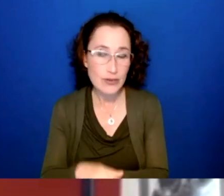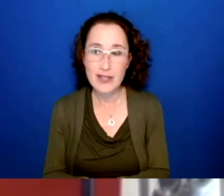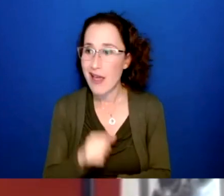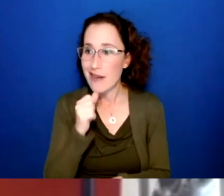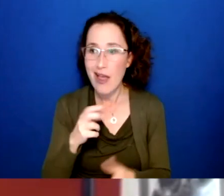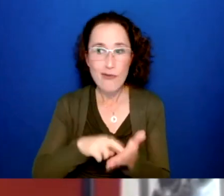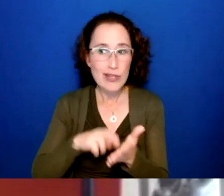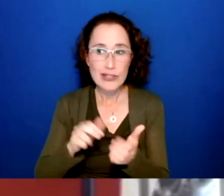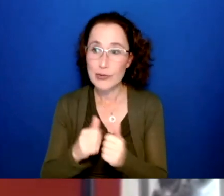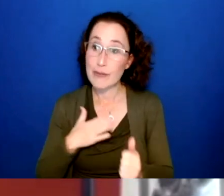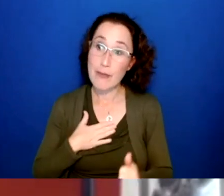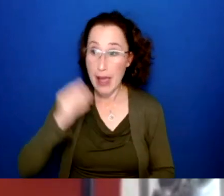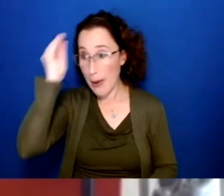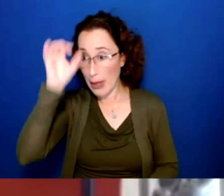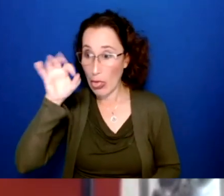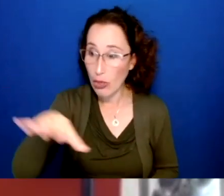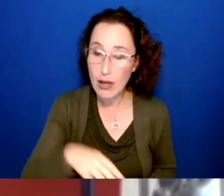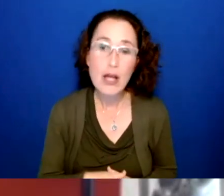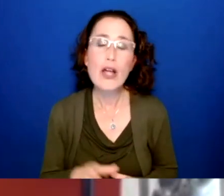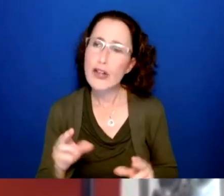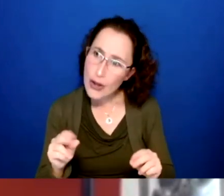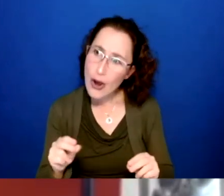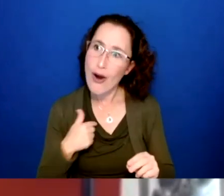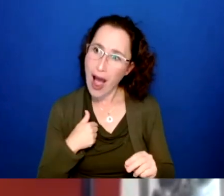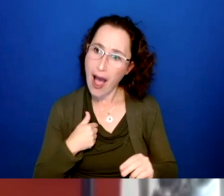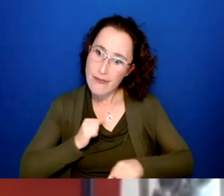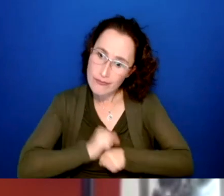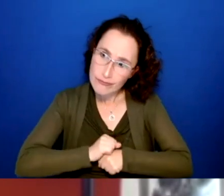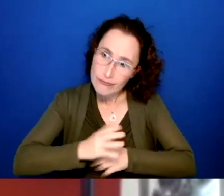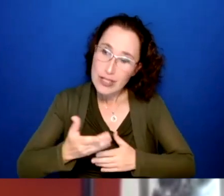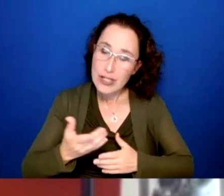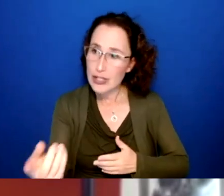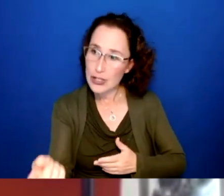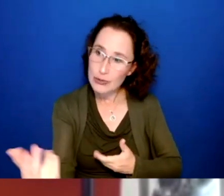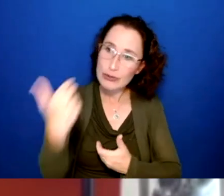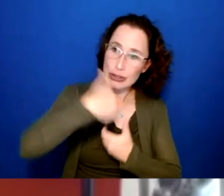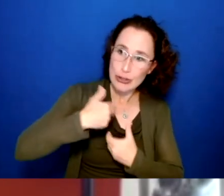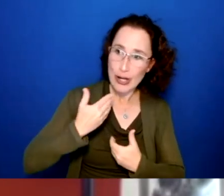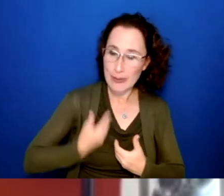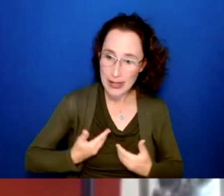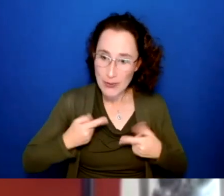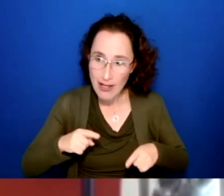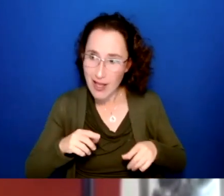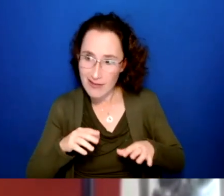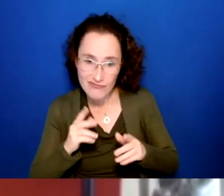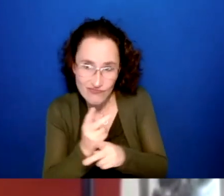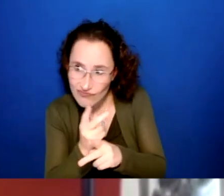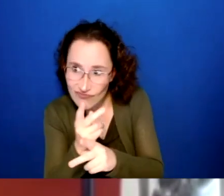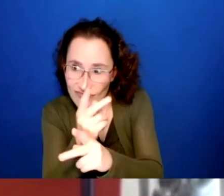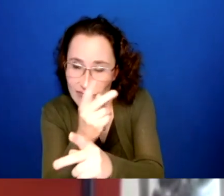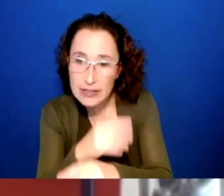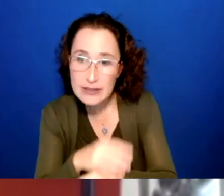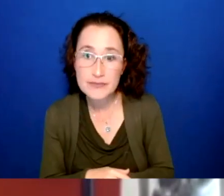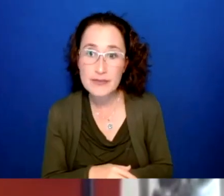it. It's on the ground, and you go with me. I went and changed the course. I